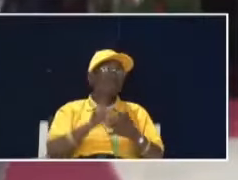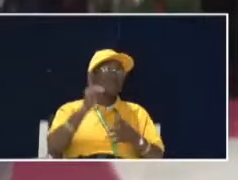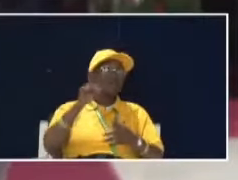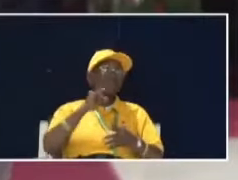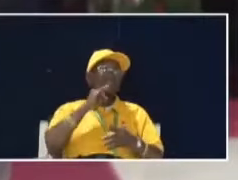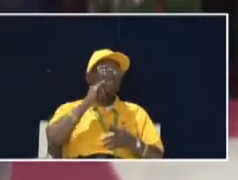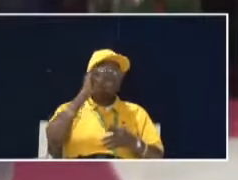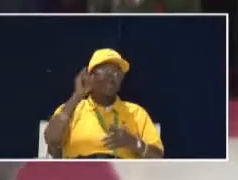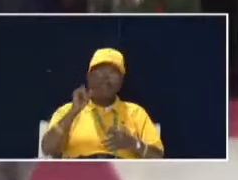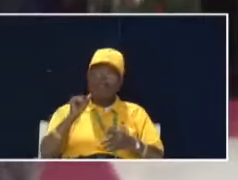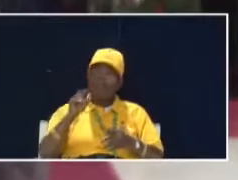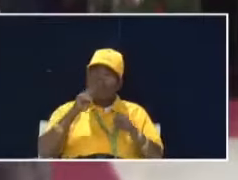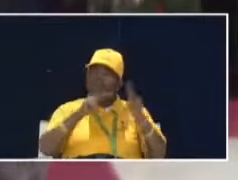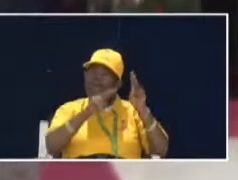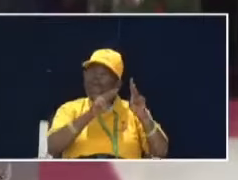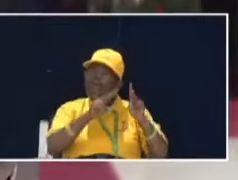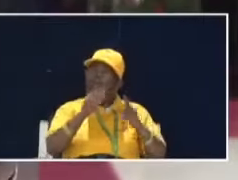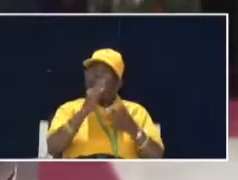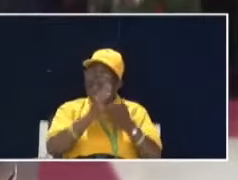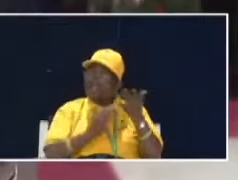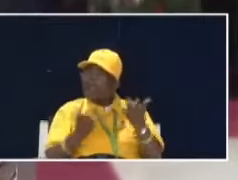didn't send that fellow.